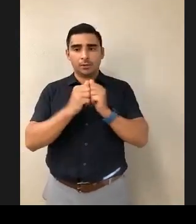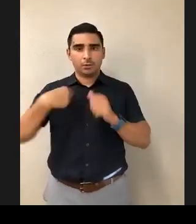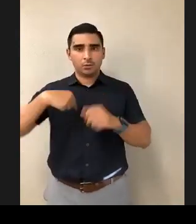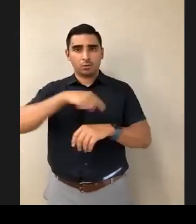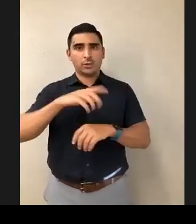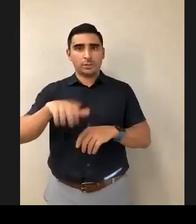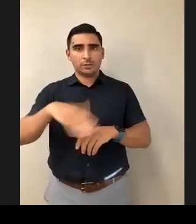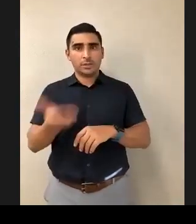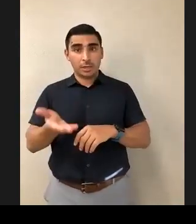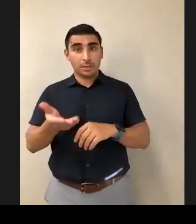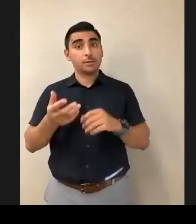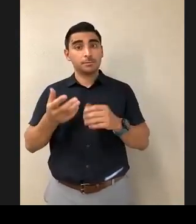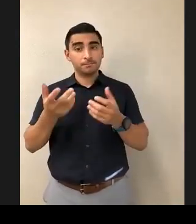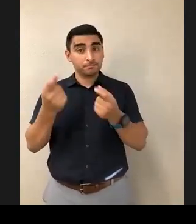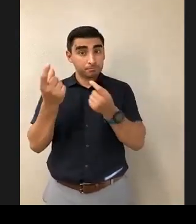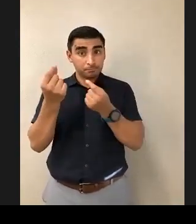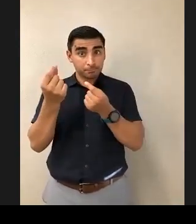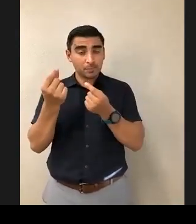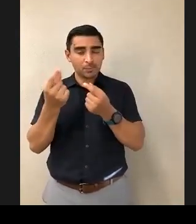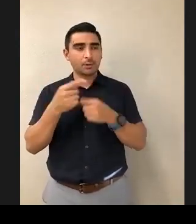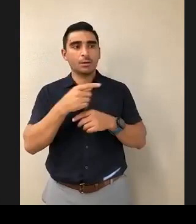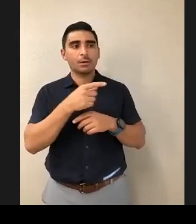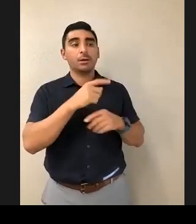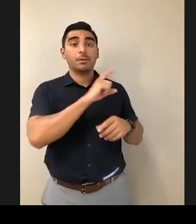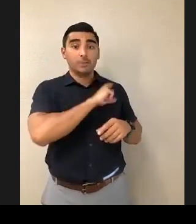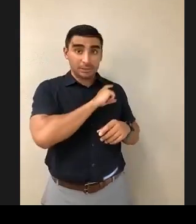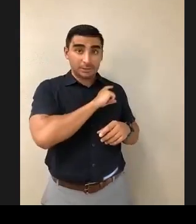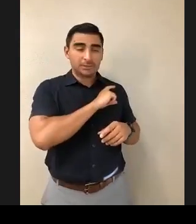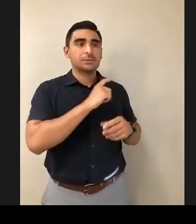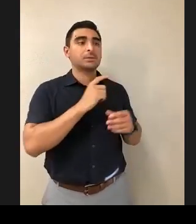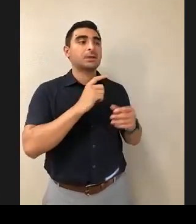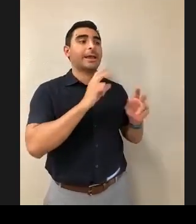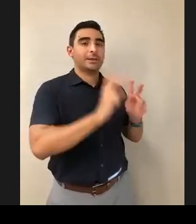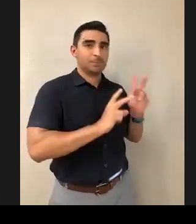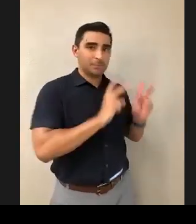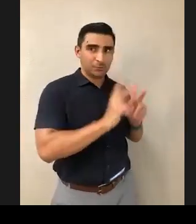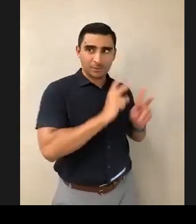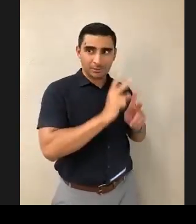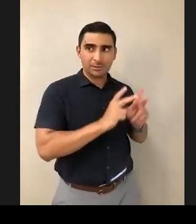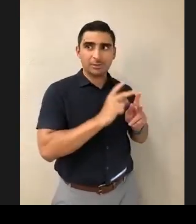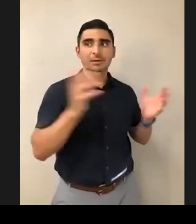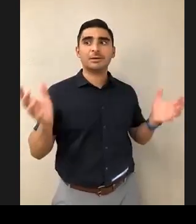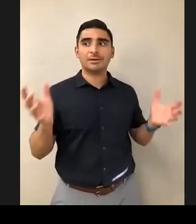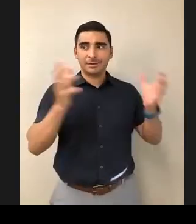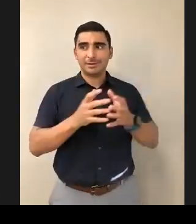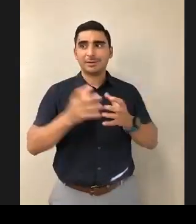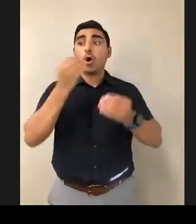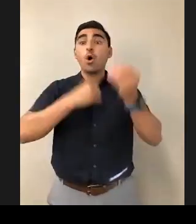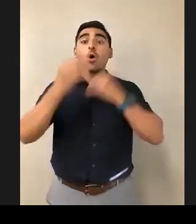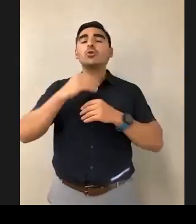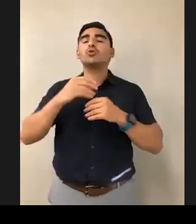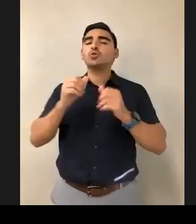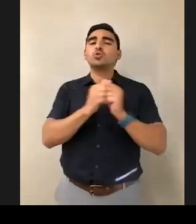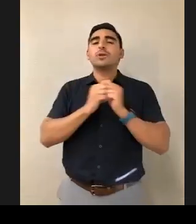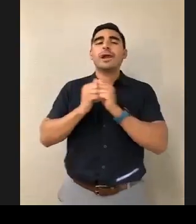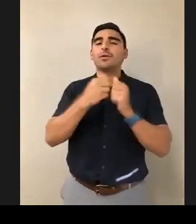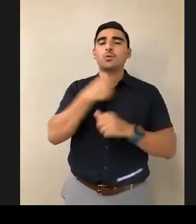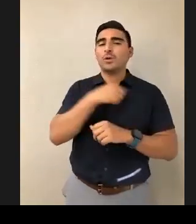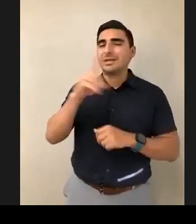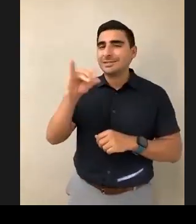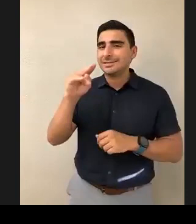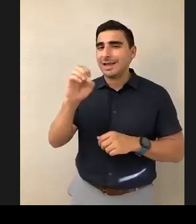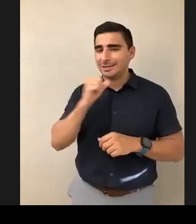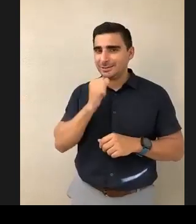community members and police officers, and over a meal, they discuss really tough questions about community,